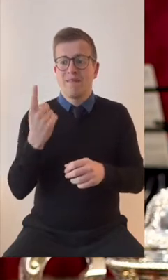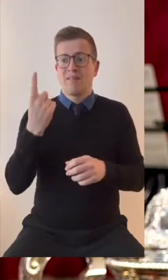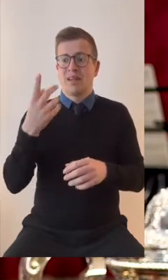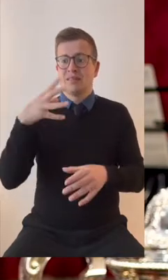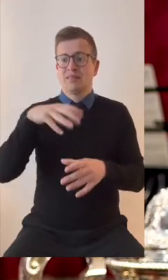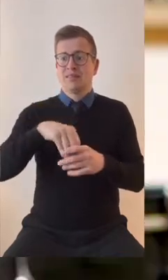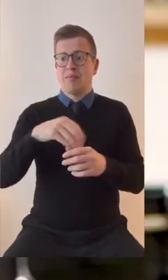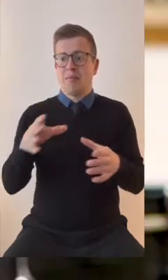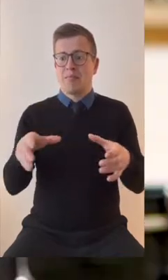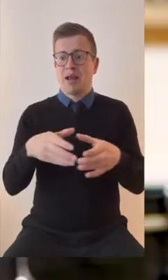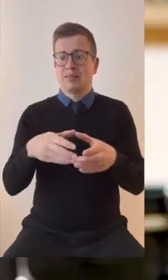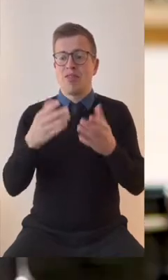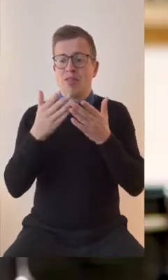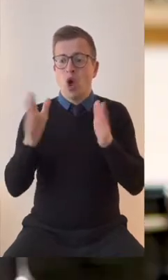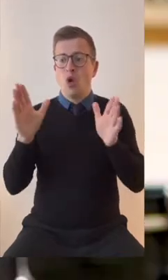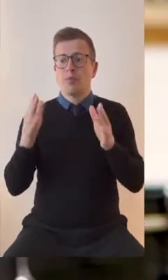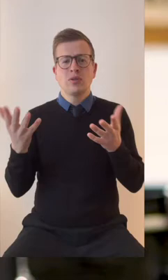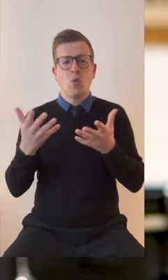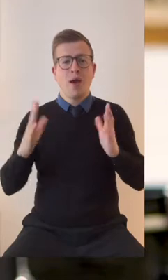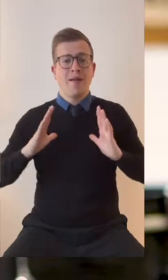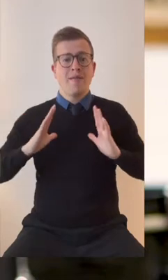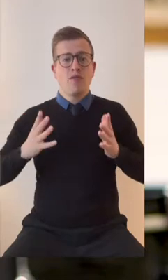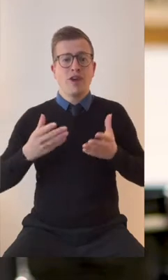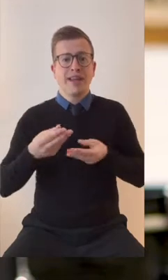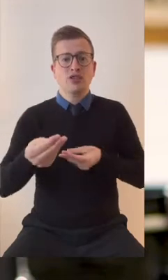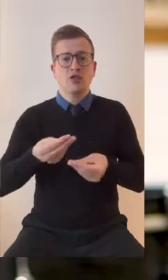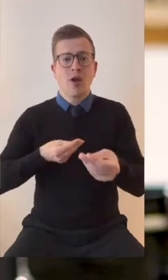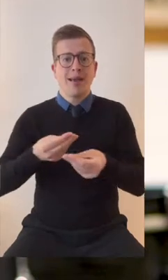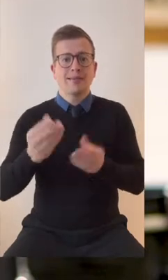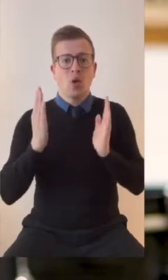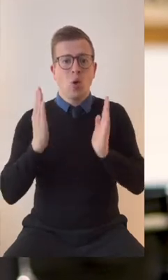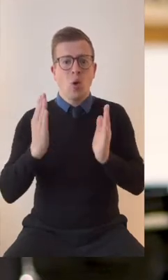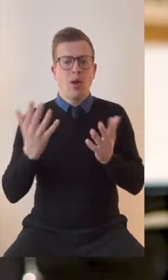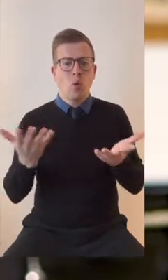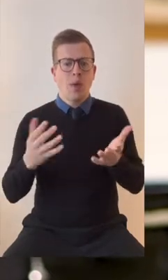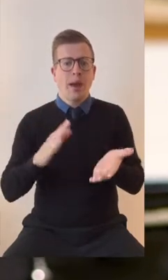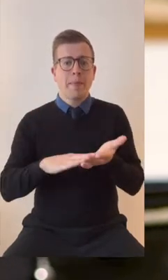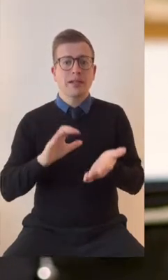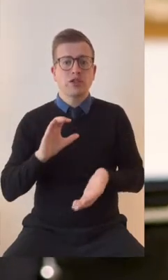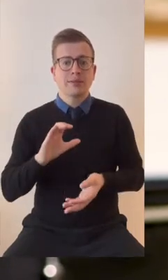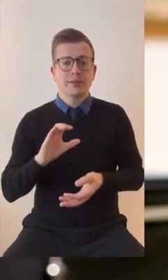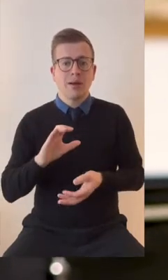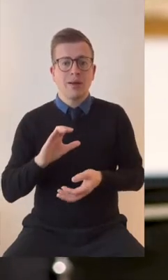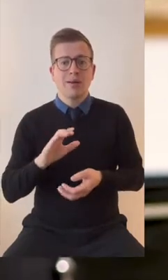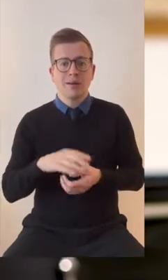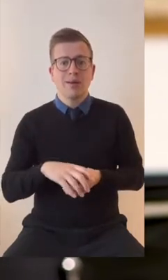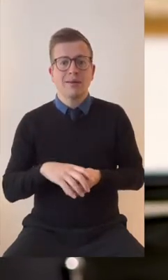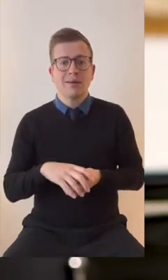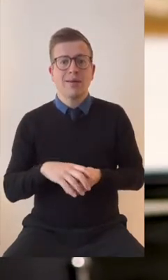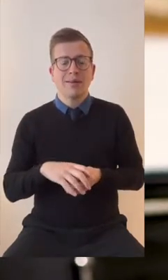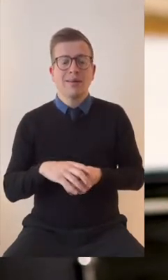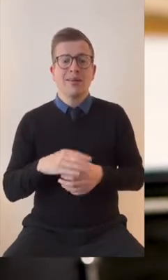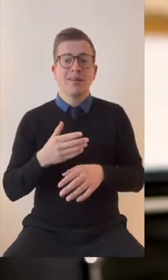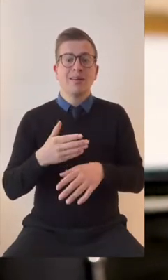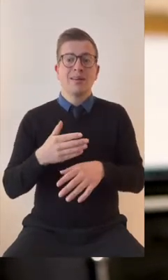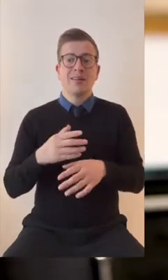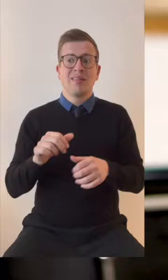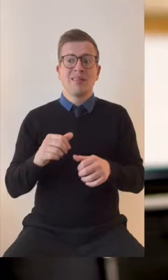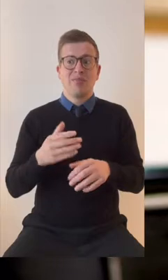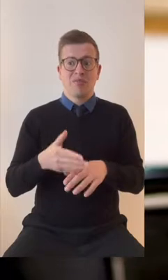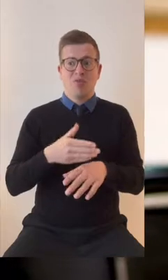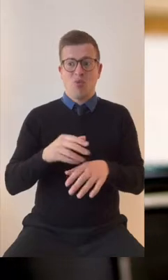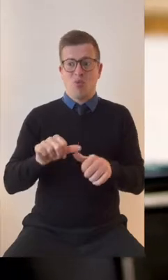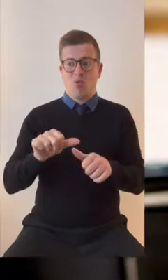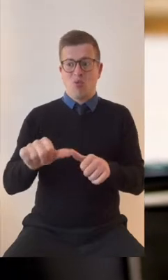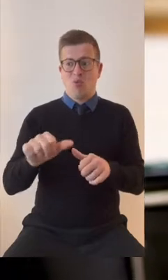joined the band. The Open was still at the Free Trade Hall in Manchester, and before it then moved down to the